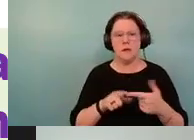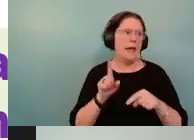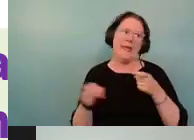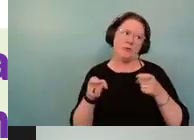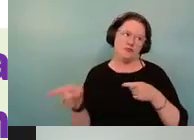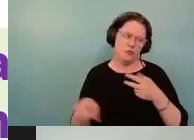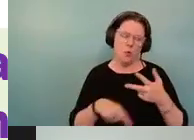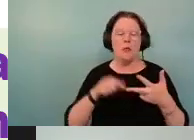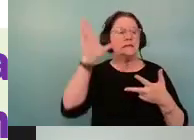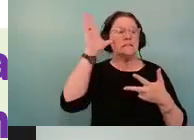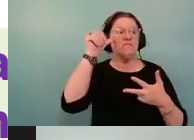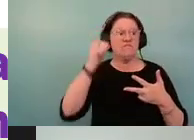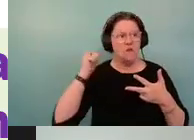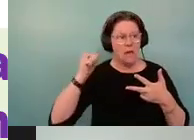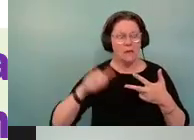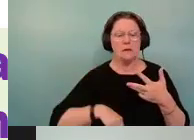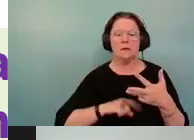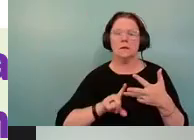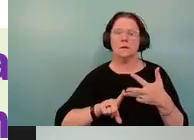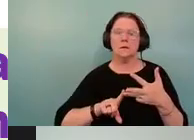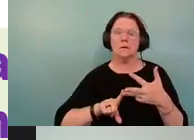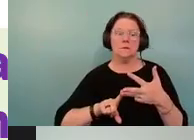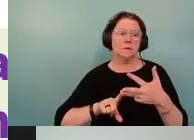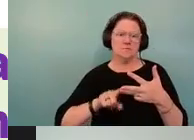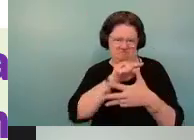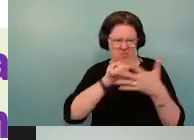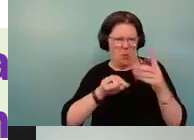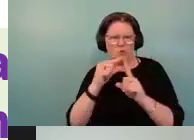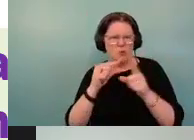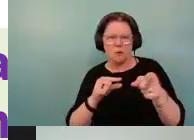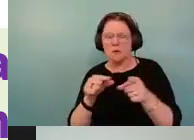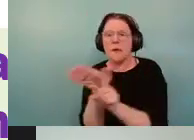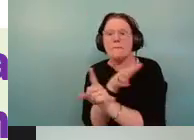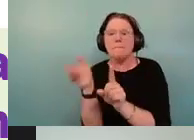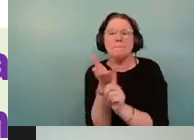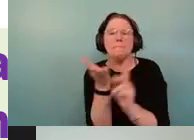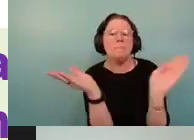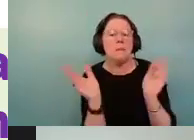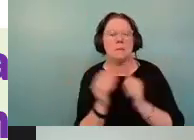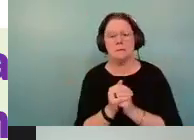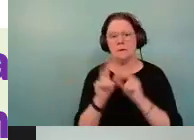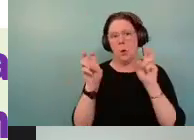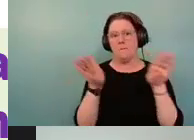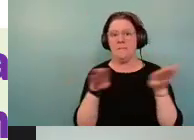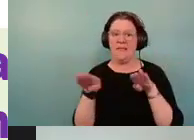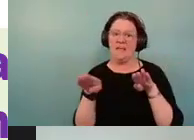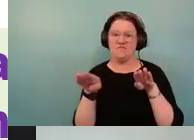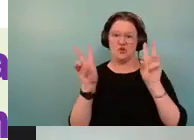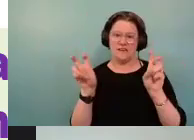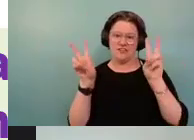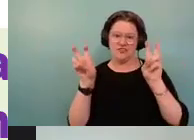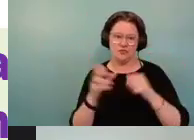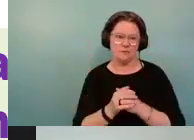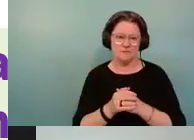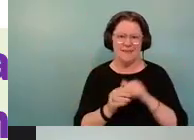uncontrollable, defiant. Um, Even just in those words, manipulative, behavior issue, power and control is all over